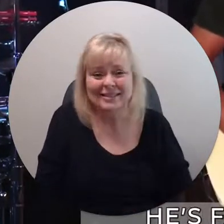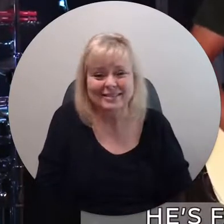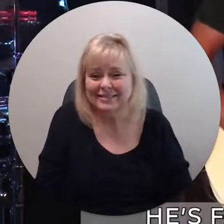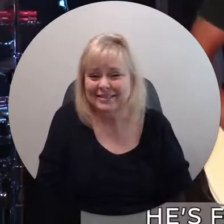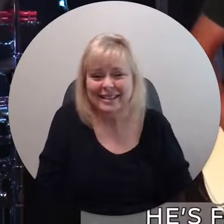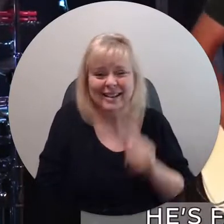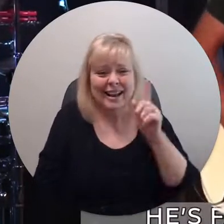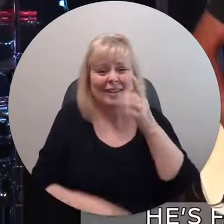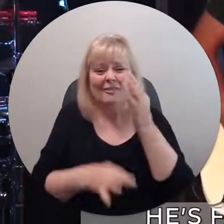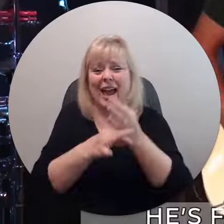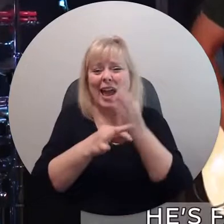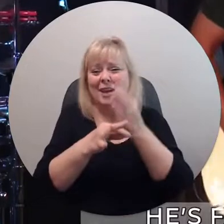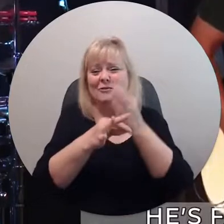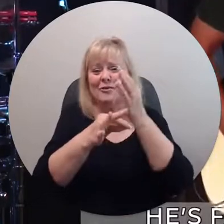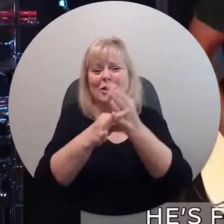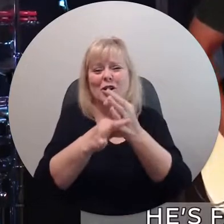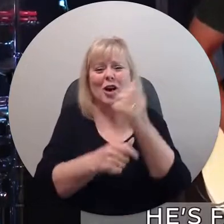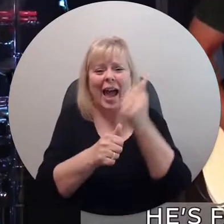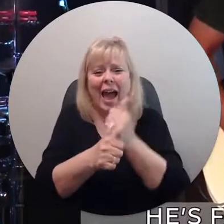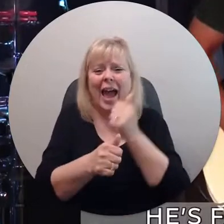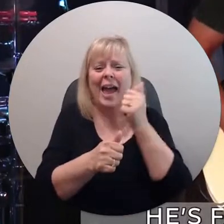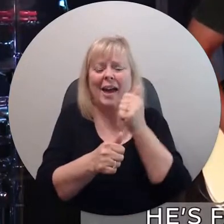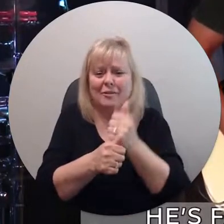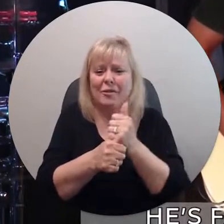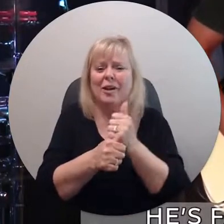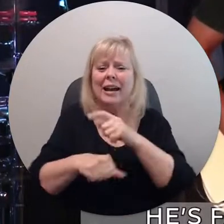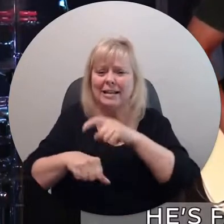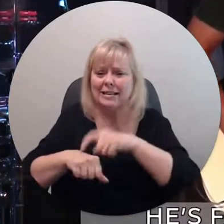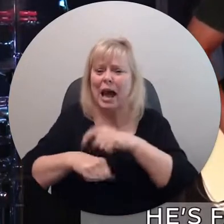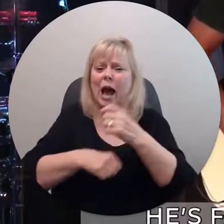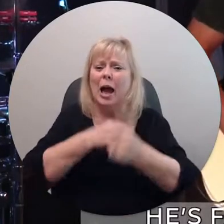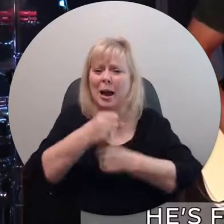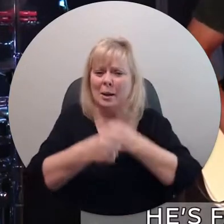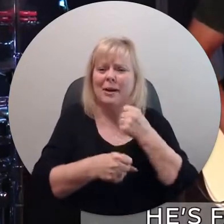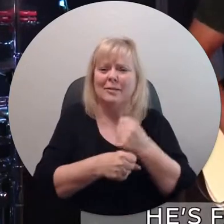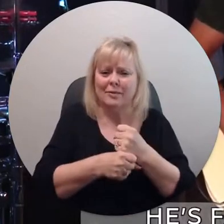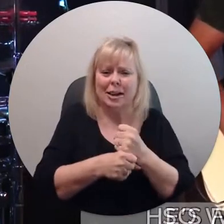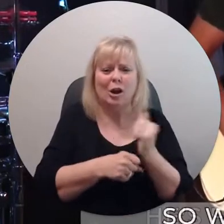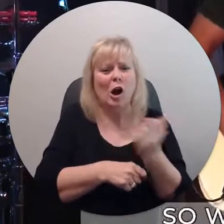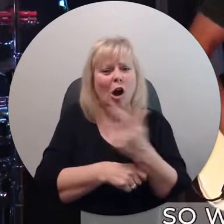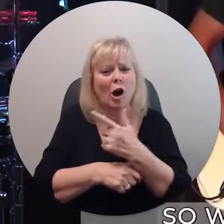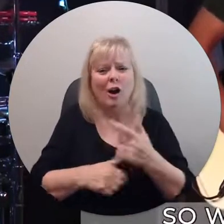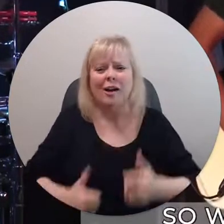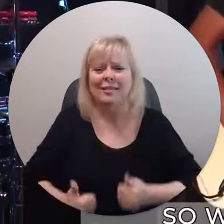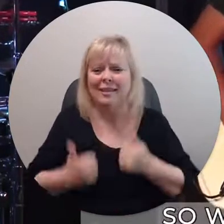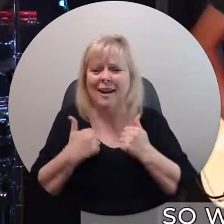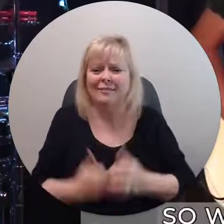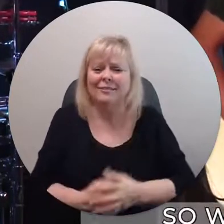so.